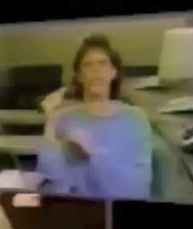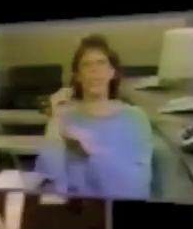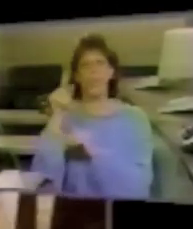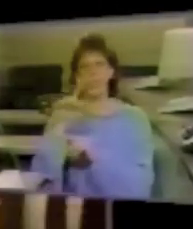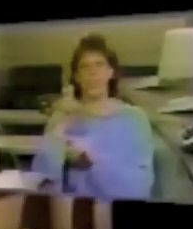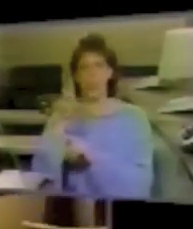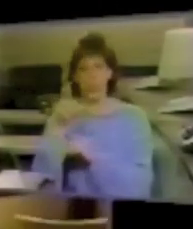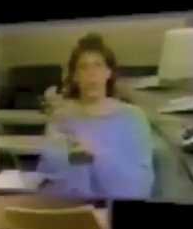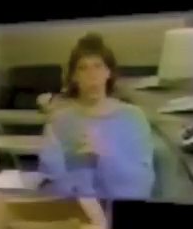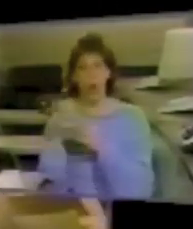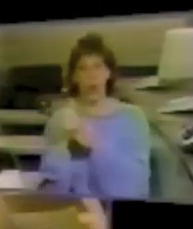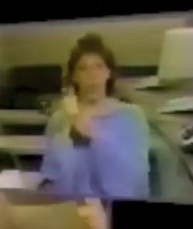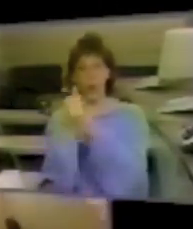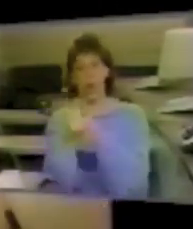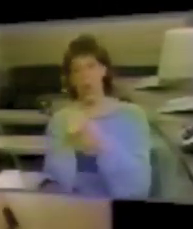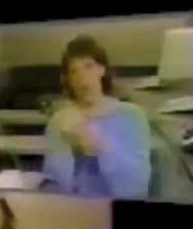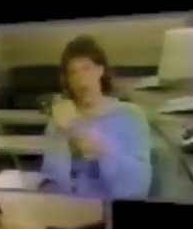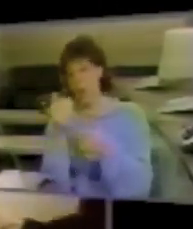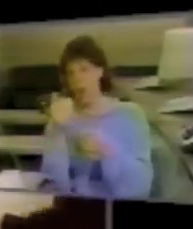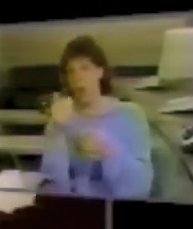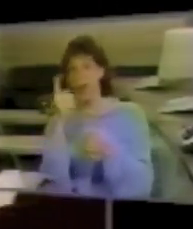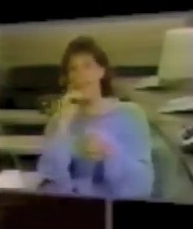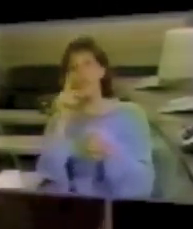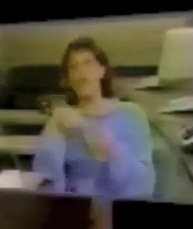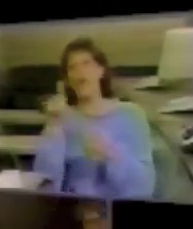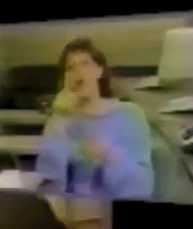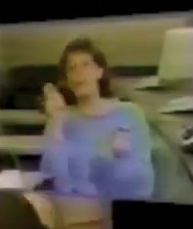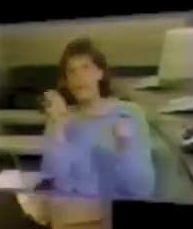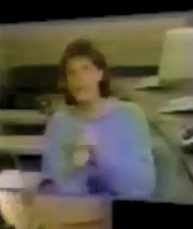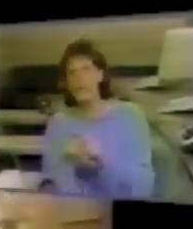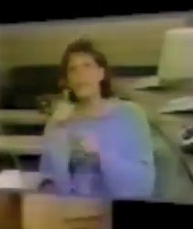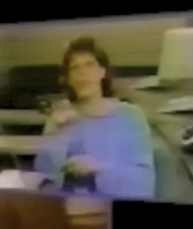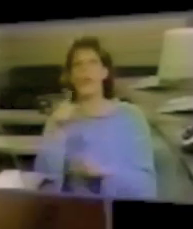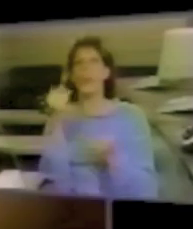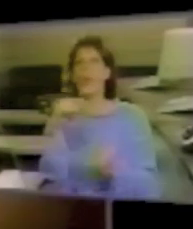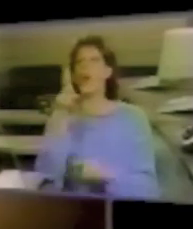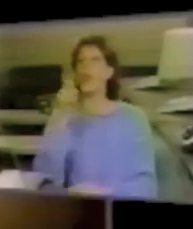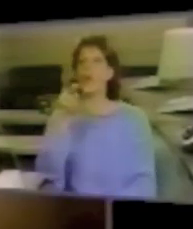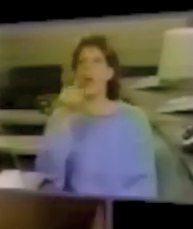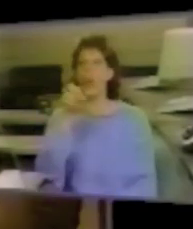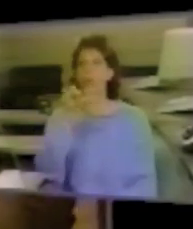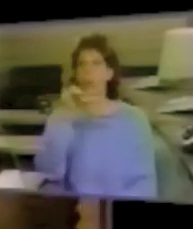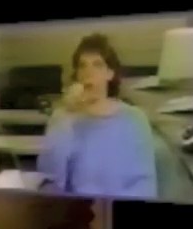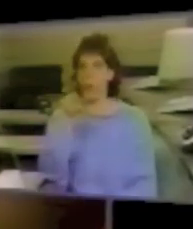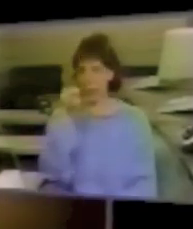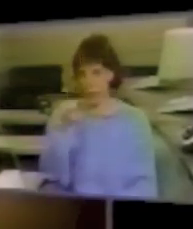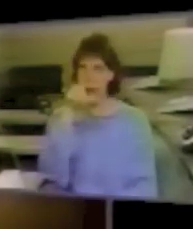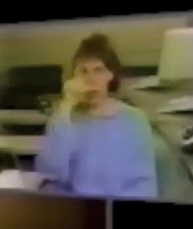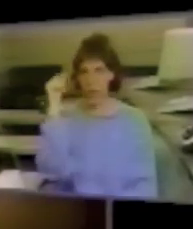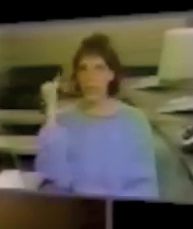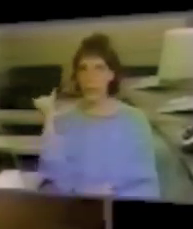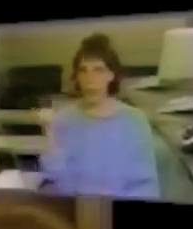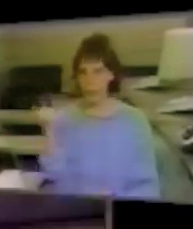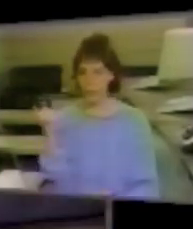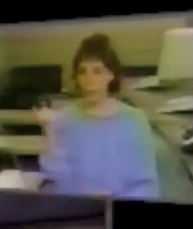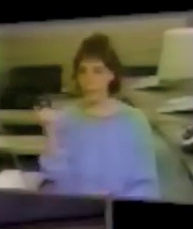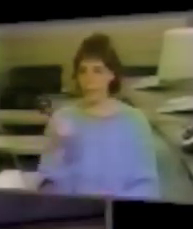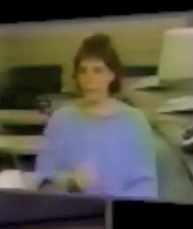next century continue to see as a catalyst for change. Don Torrance has more in a live report from Gallaudet